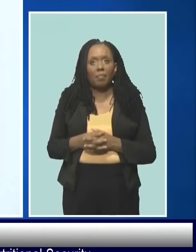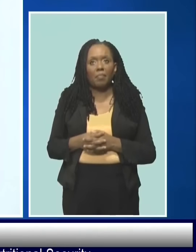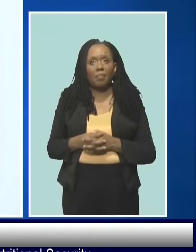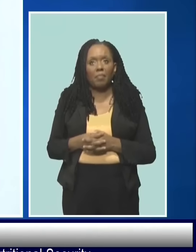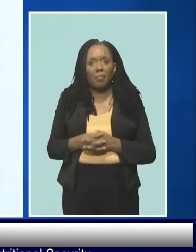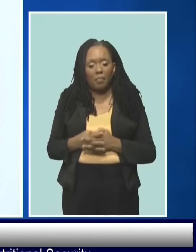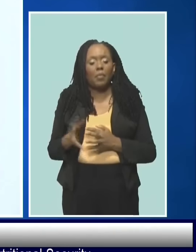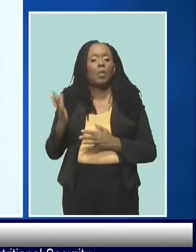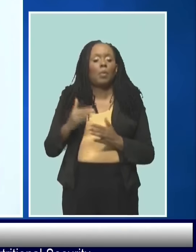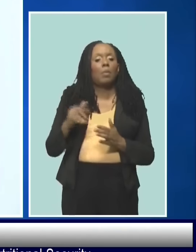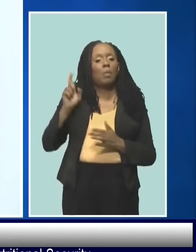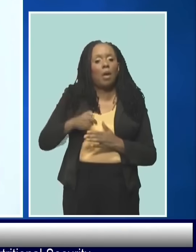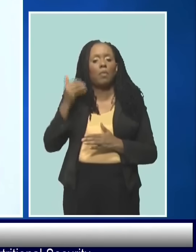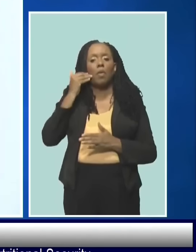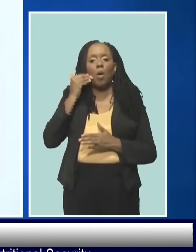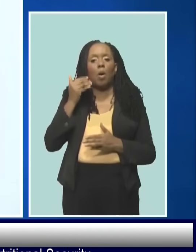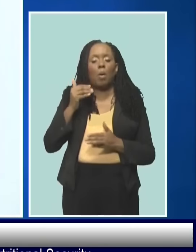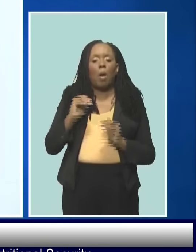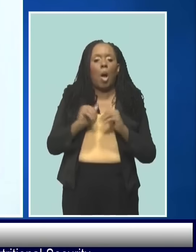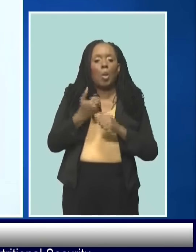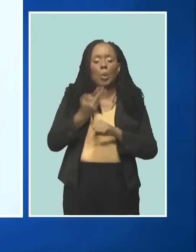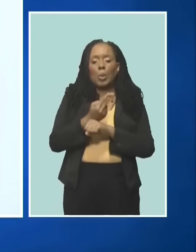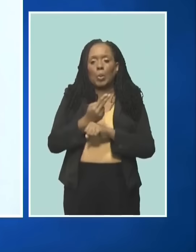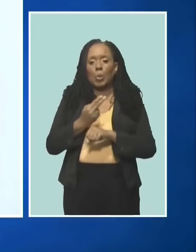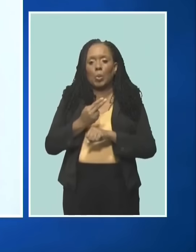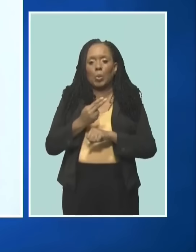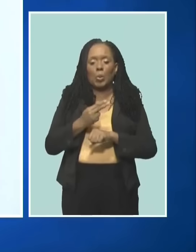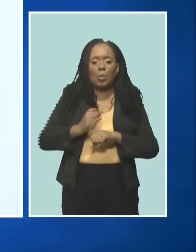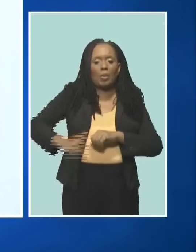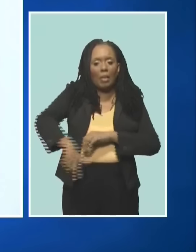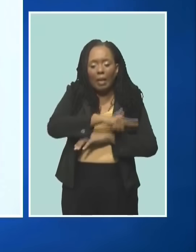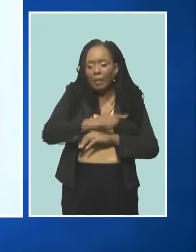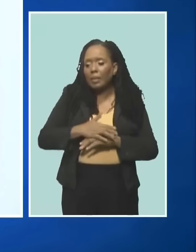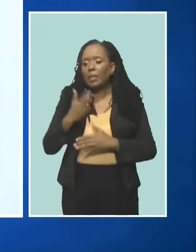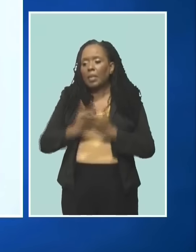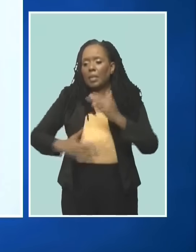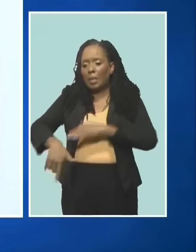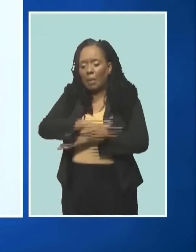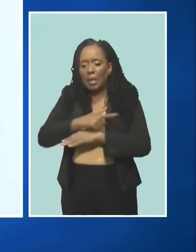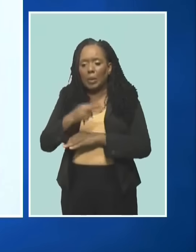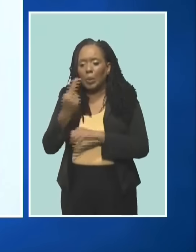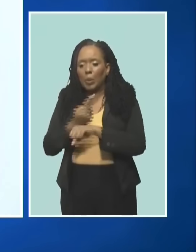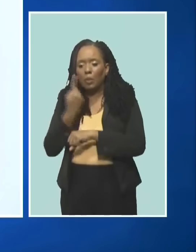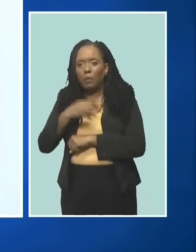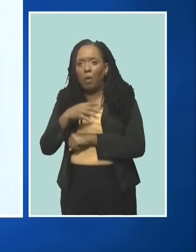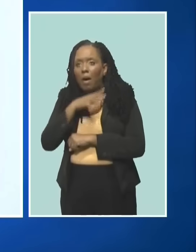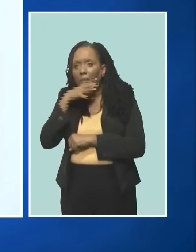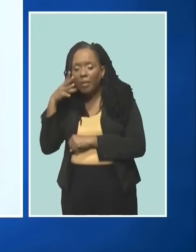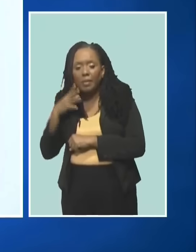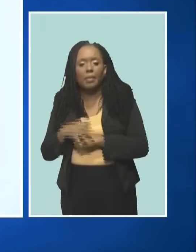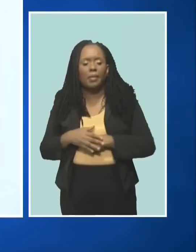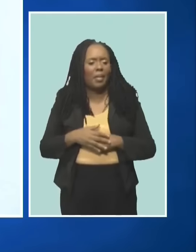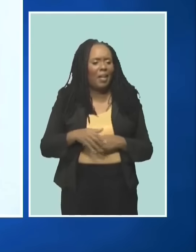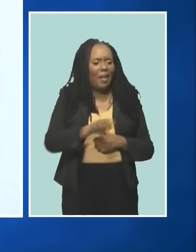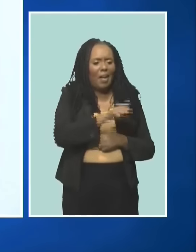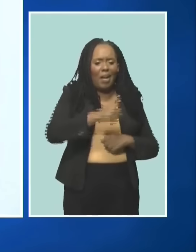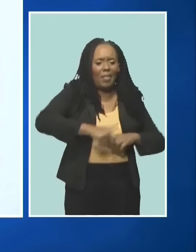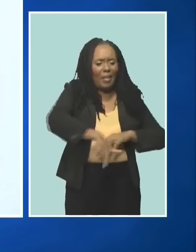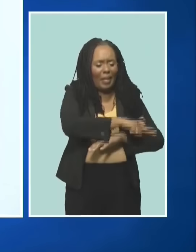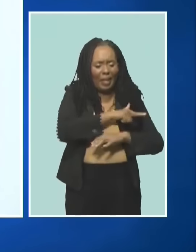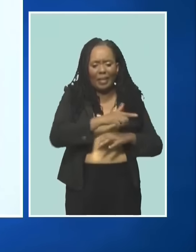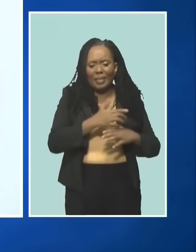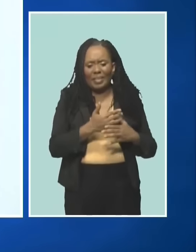rocky, and as you said, it used to grow. But over time, people never used it, they pushed it off, and now it is not land that